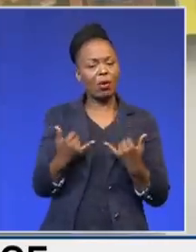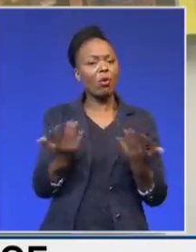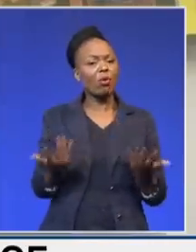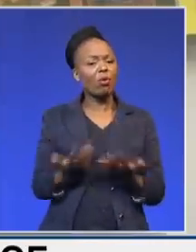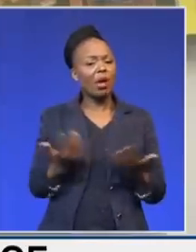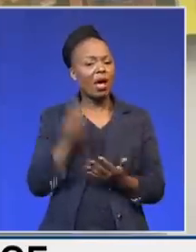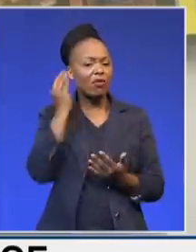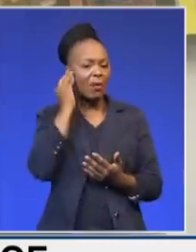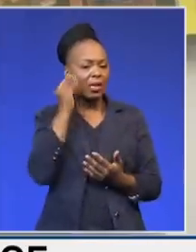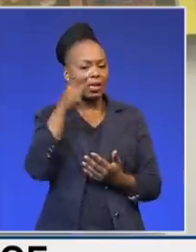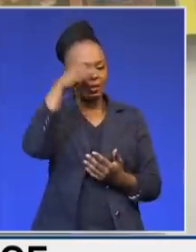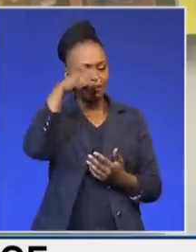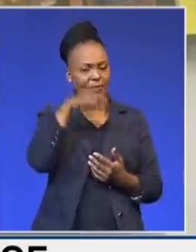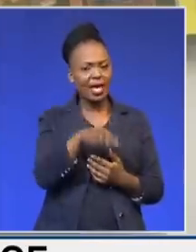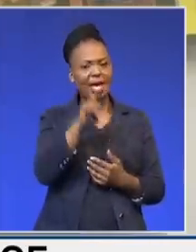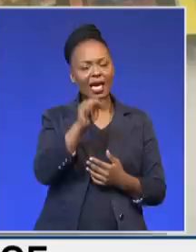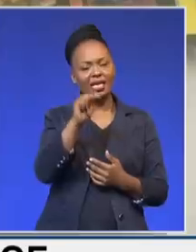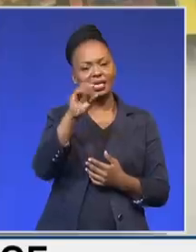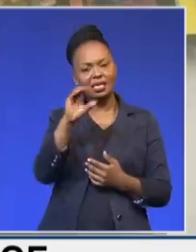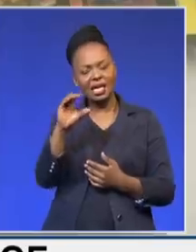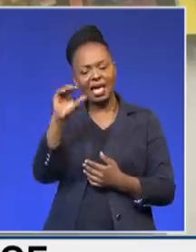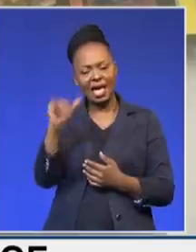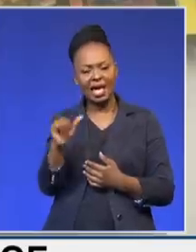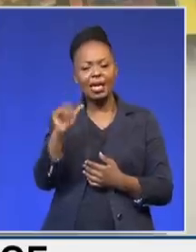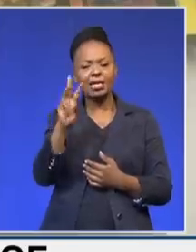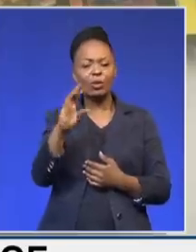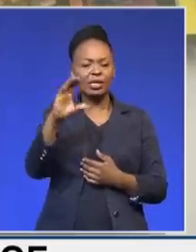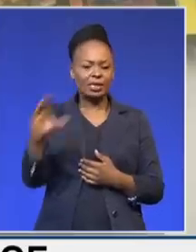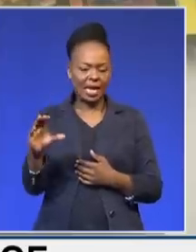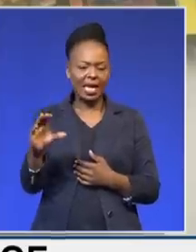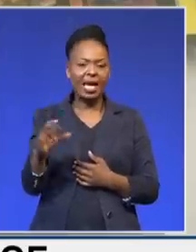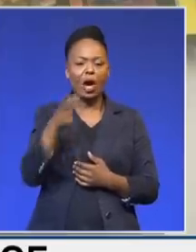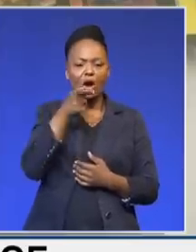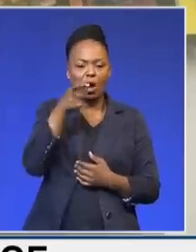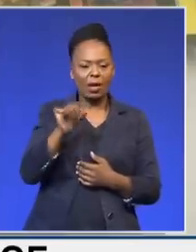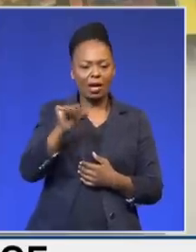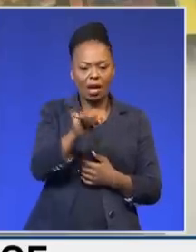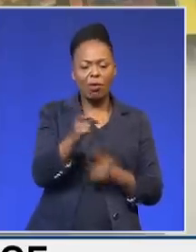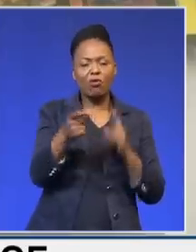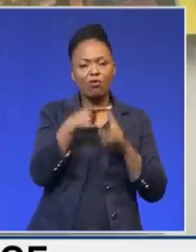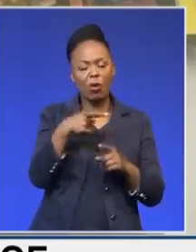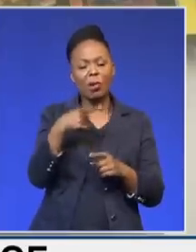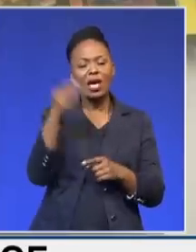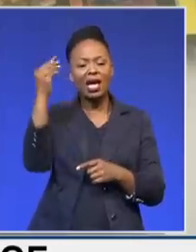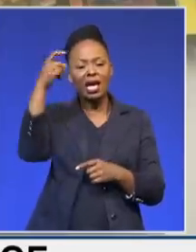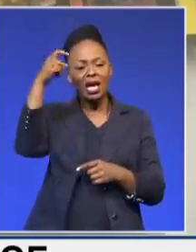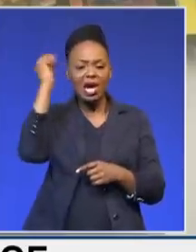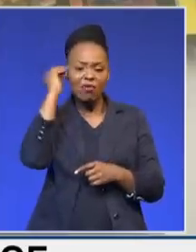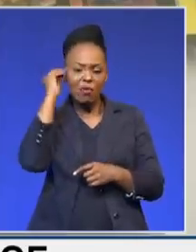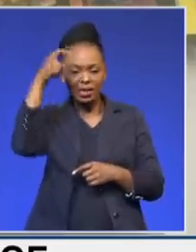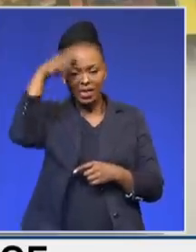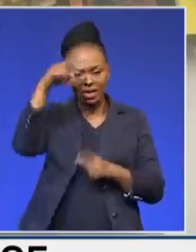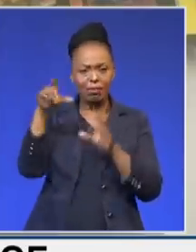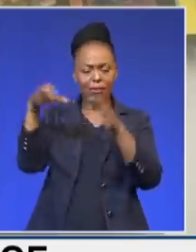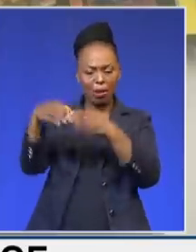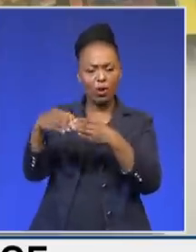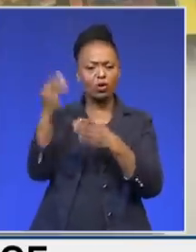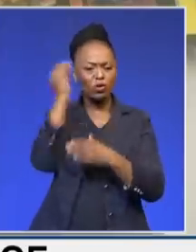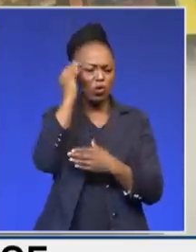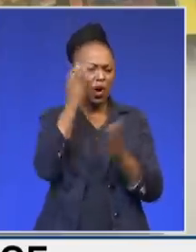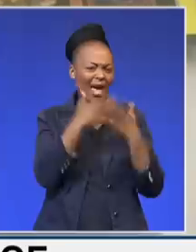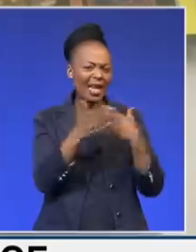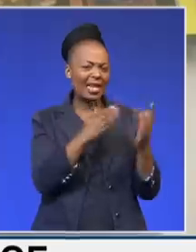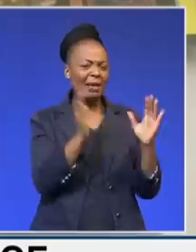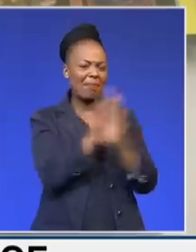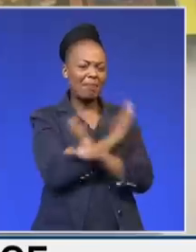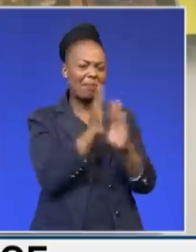the NCACC has said, from intelligence though, do we know if any private company would have supplied